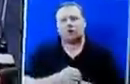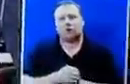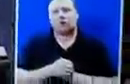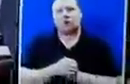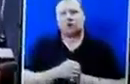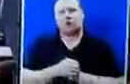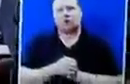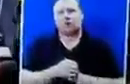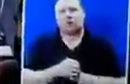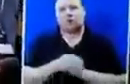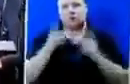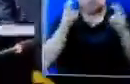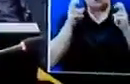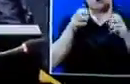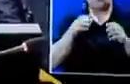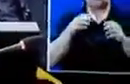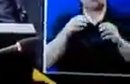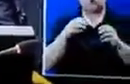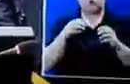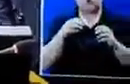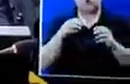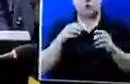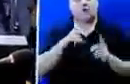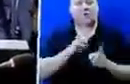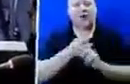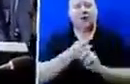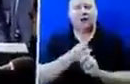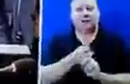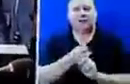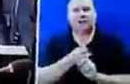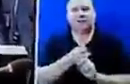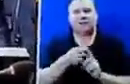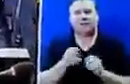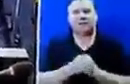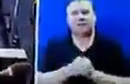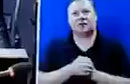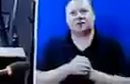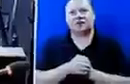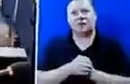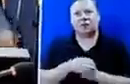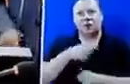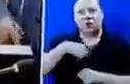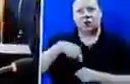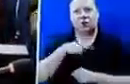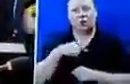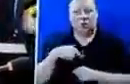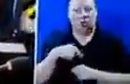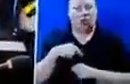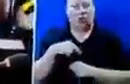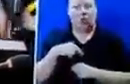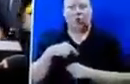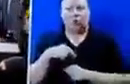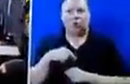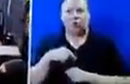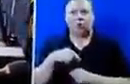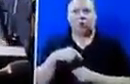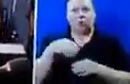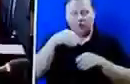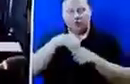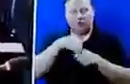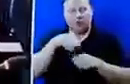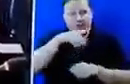of domestic violence and gender-based violence. Now, all of us, we took an undertaking in this